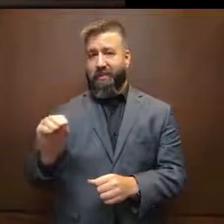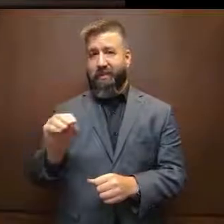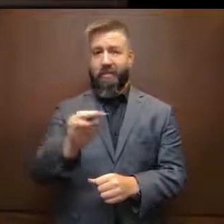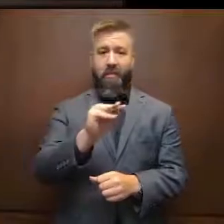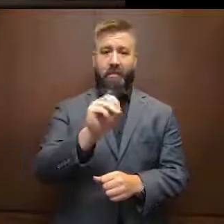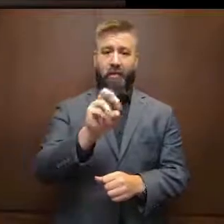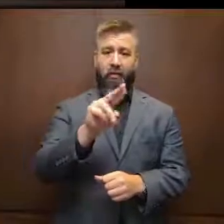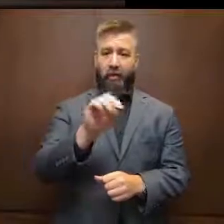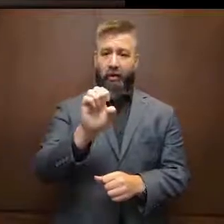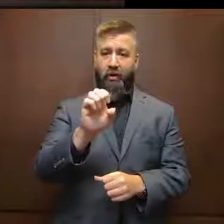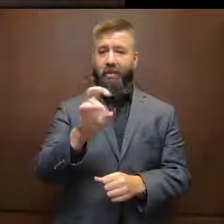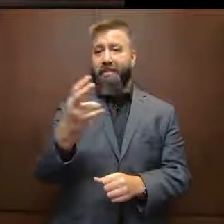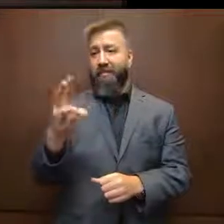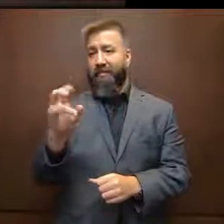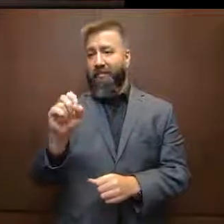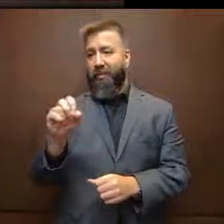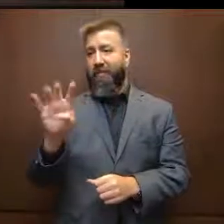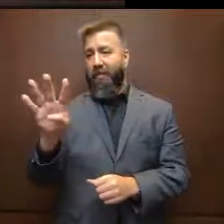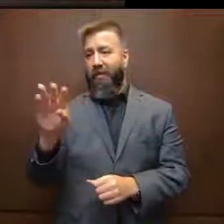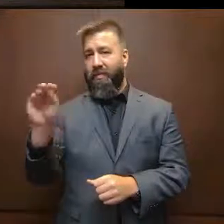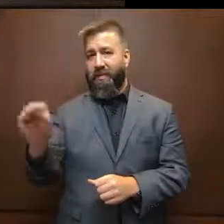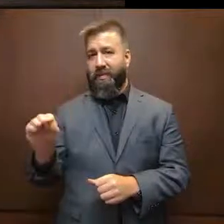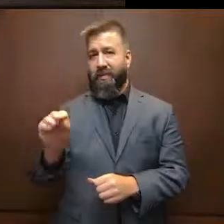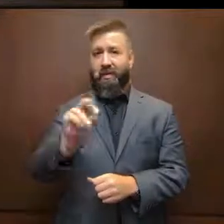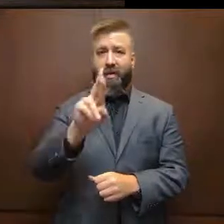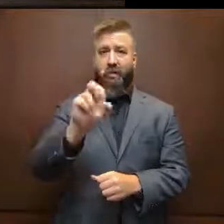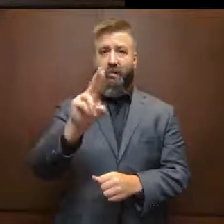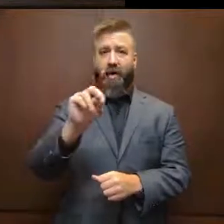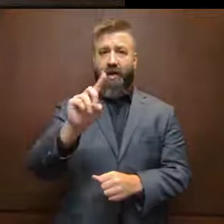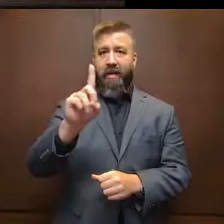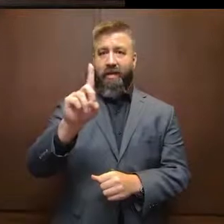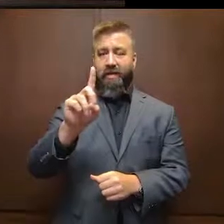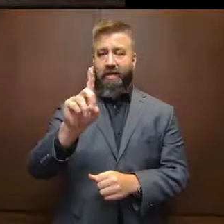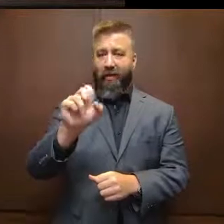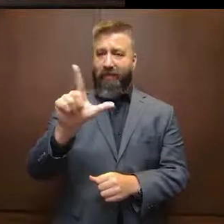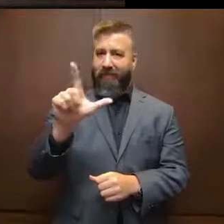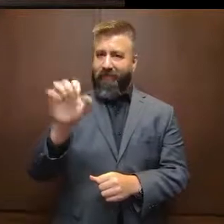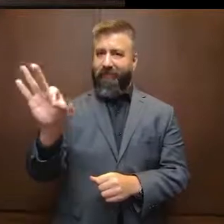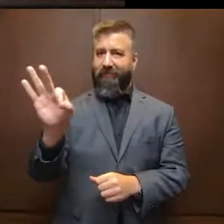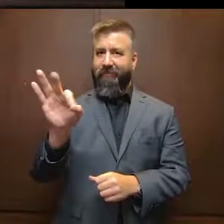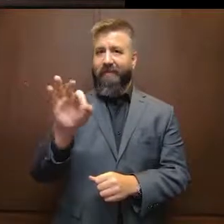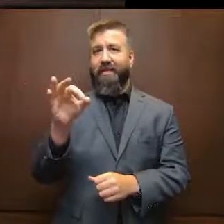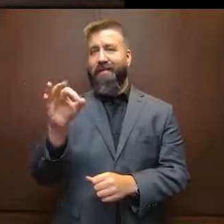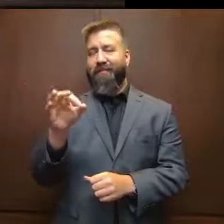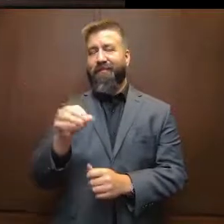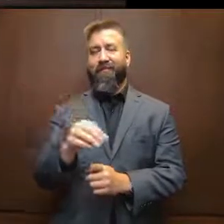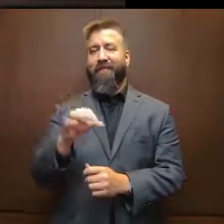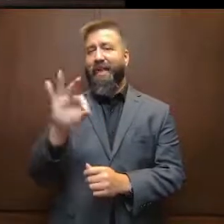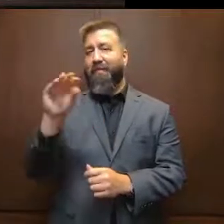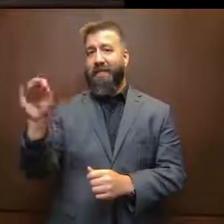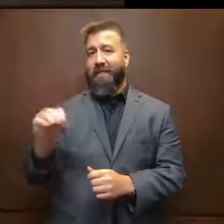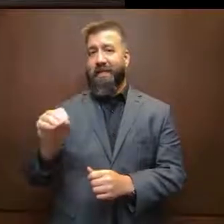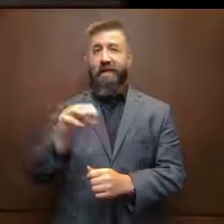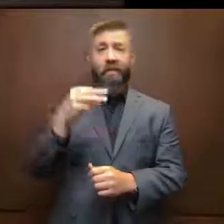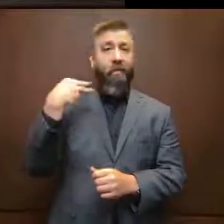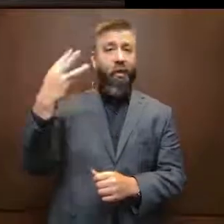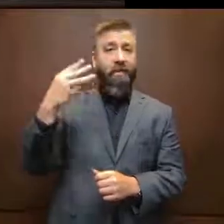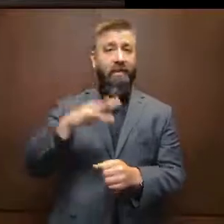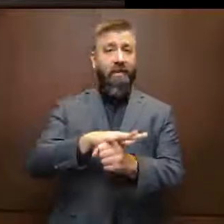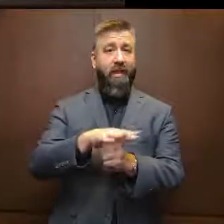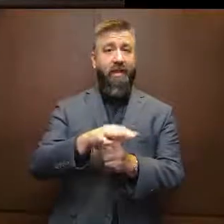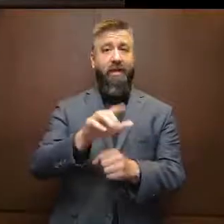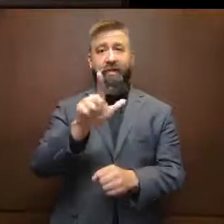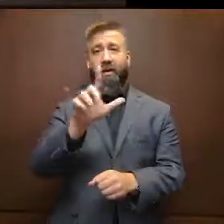17.4%. Randolph, 12.7%, St. Clair County at 9%, and Washington County at